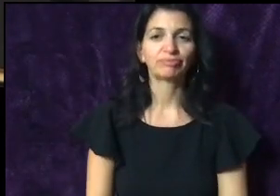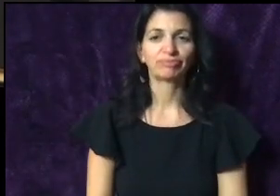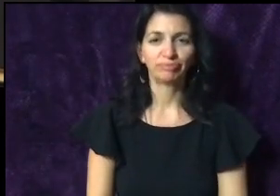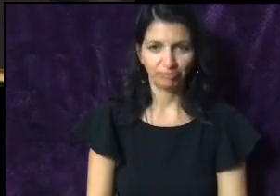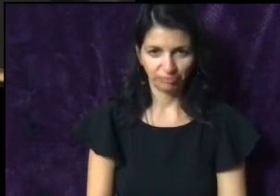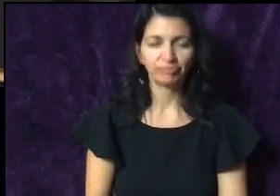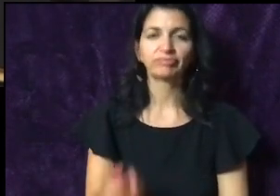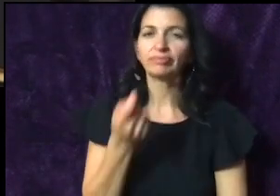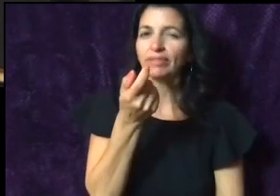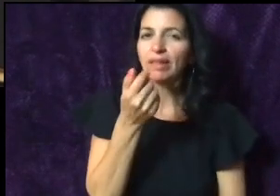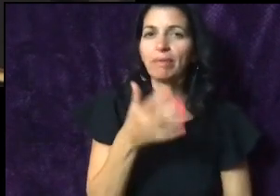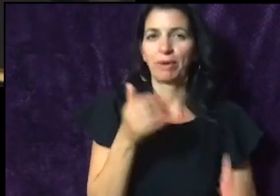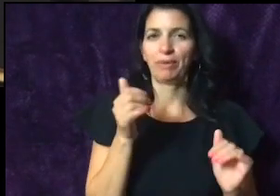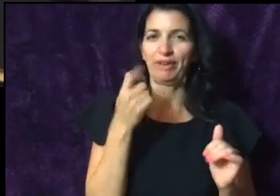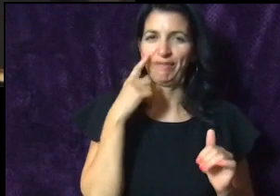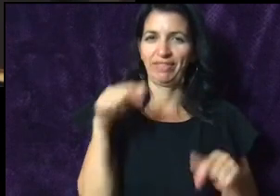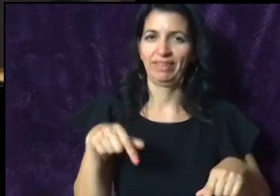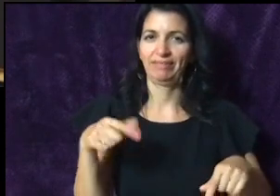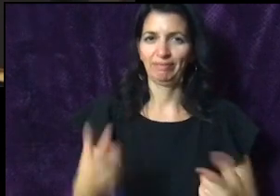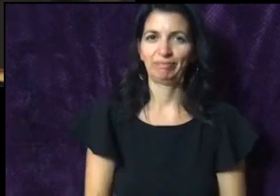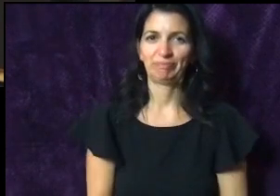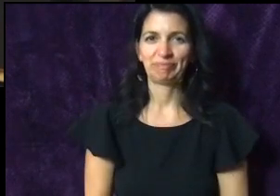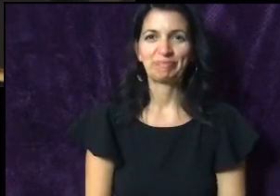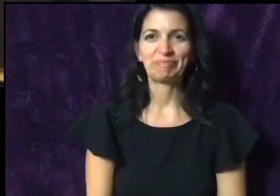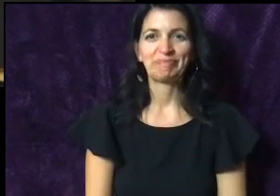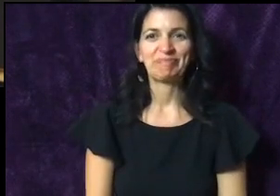one for volume. I'll go a little bit quicker for these ones.